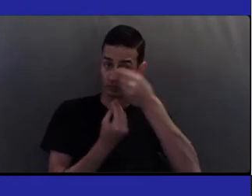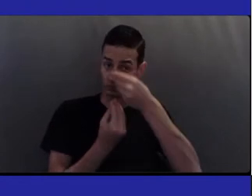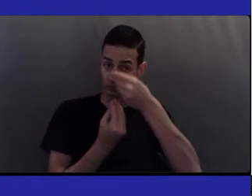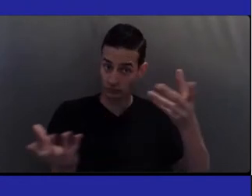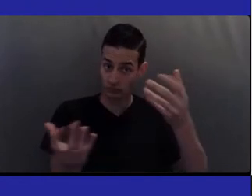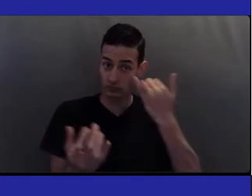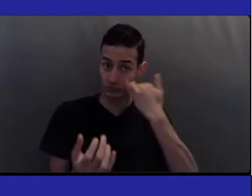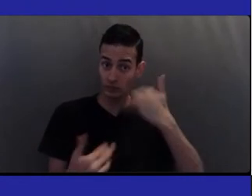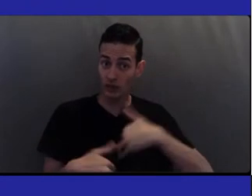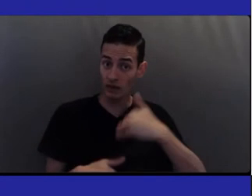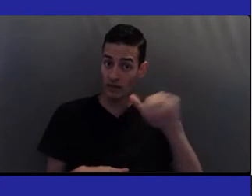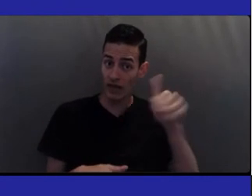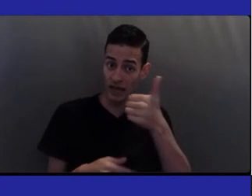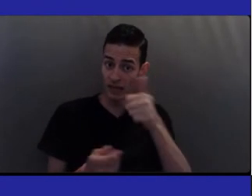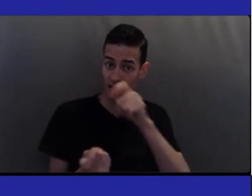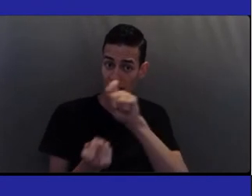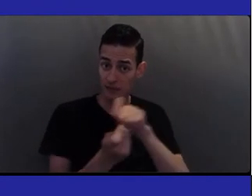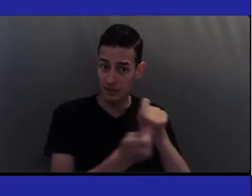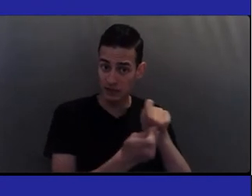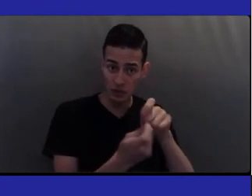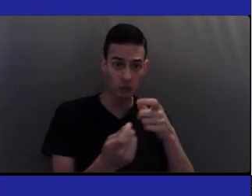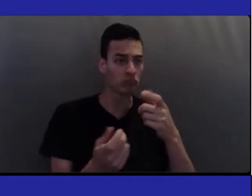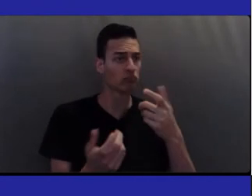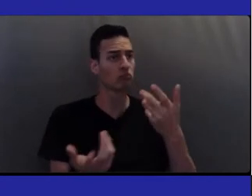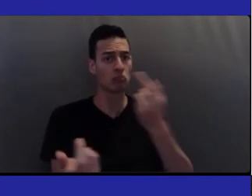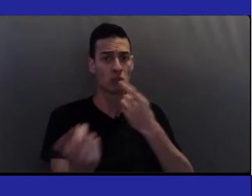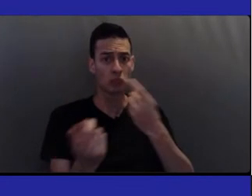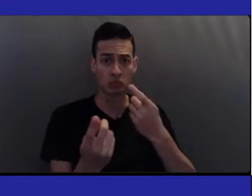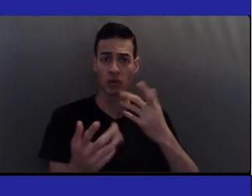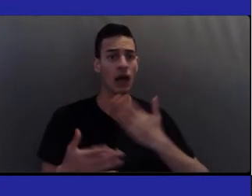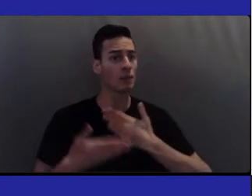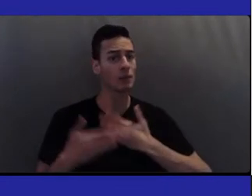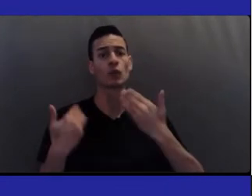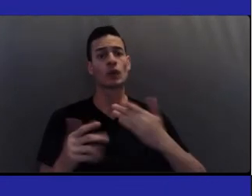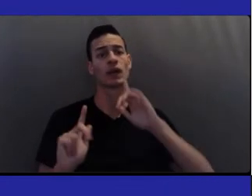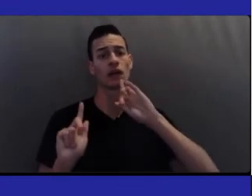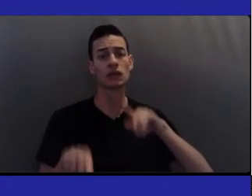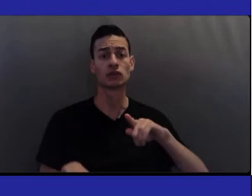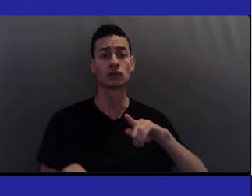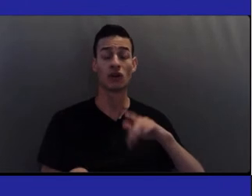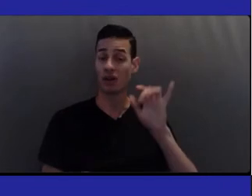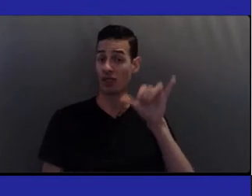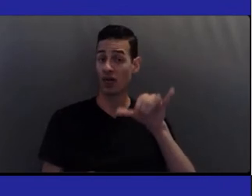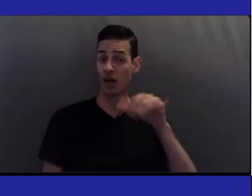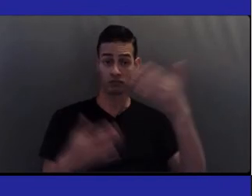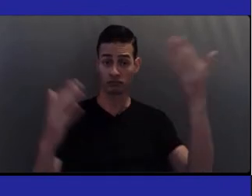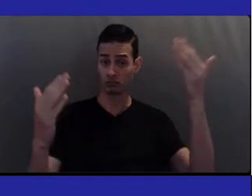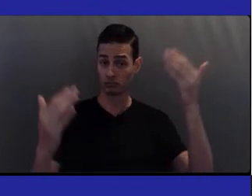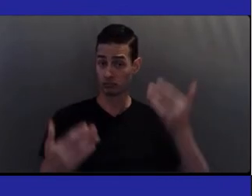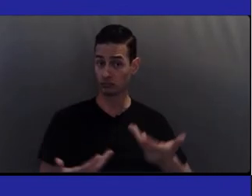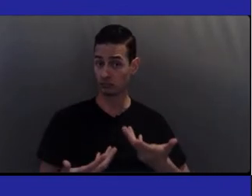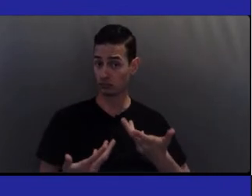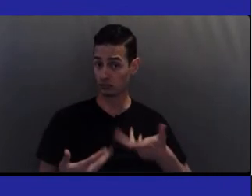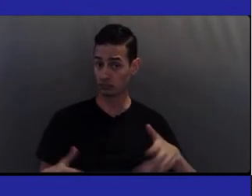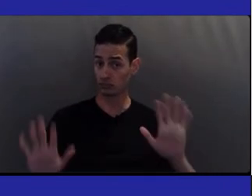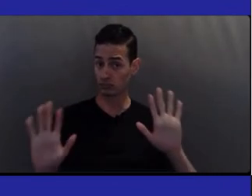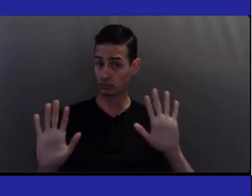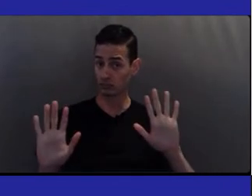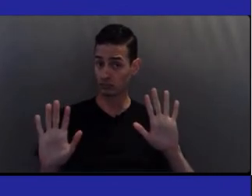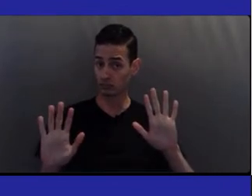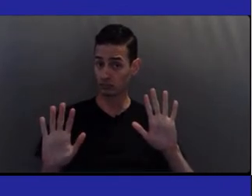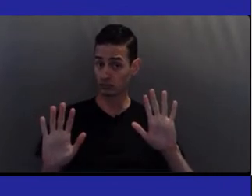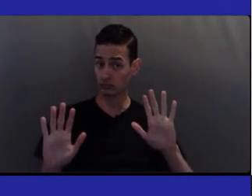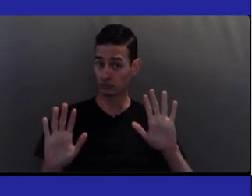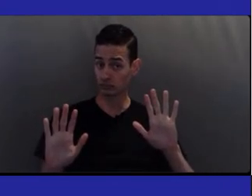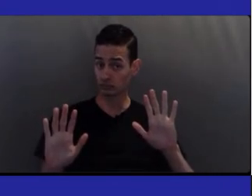them. So that is where we are. We're here with those the resolutions that Dr. Pagan read into